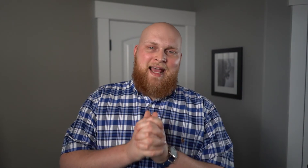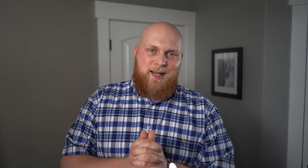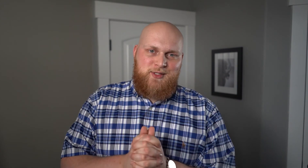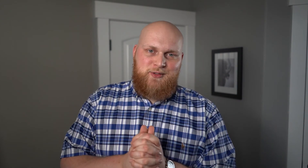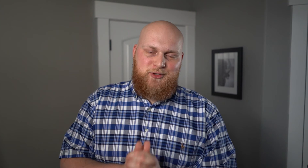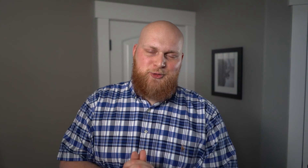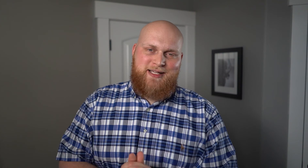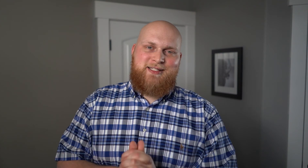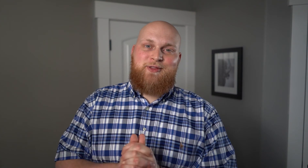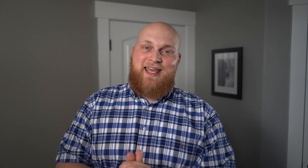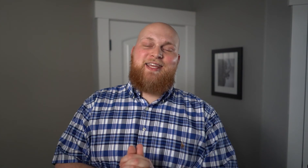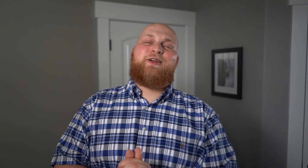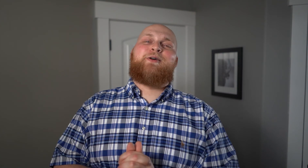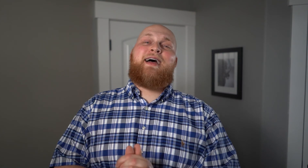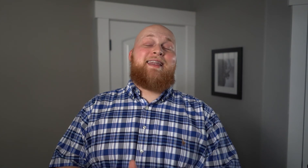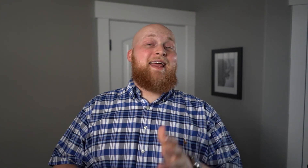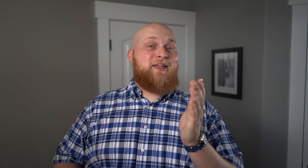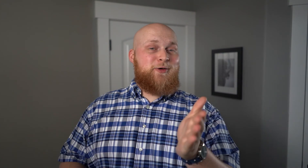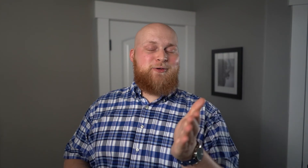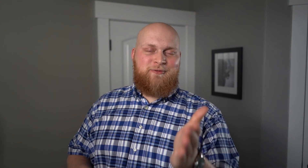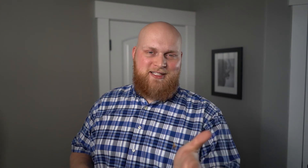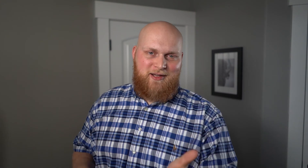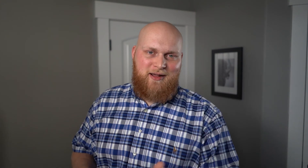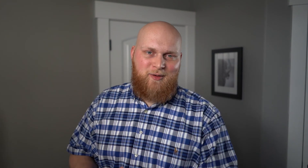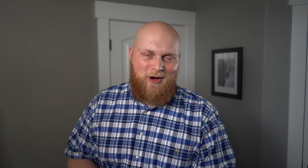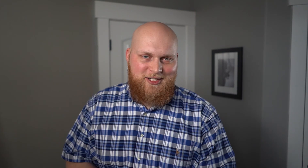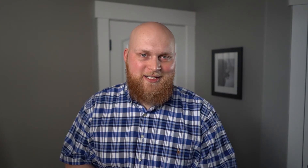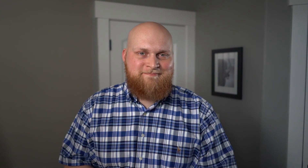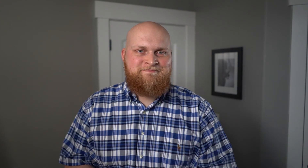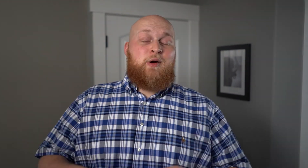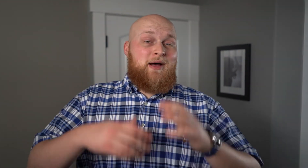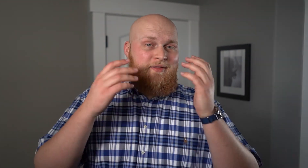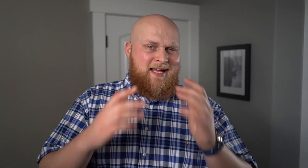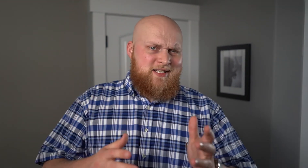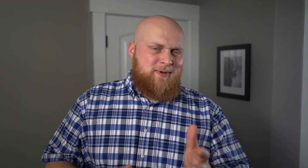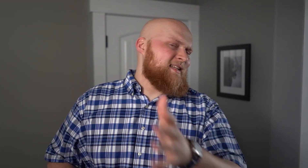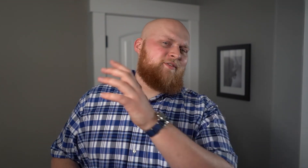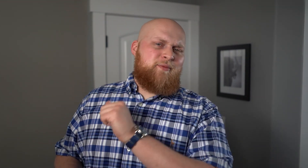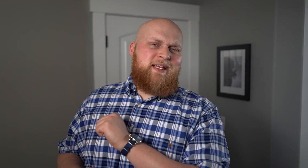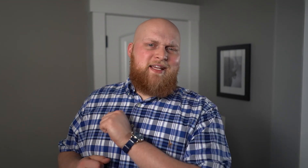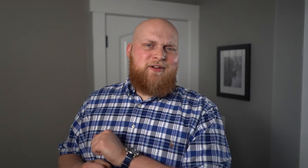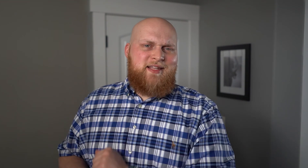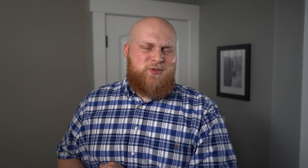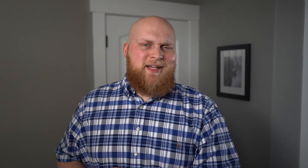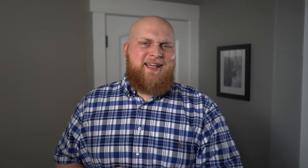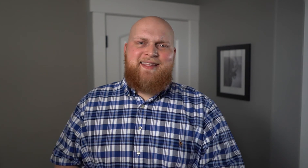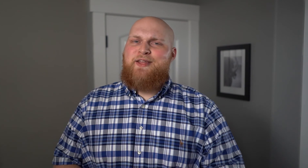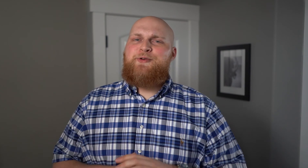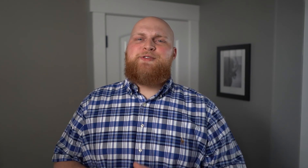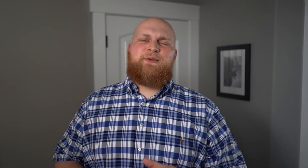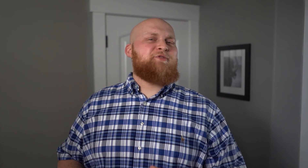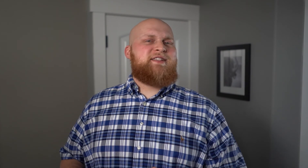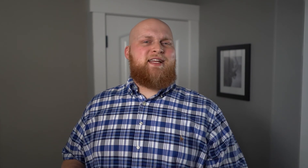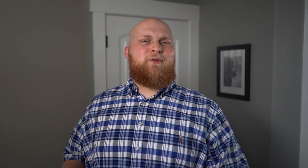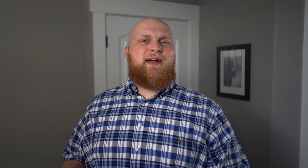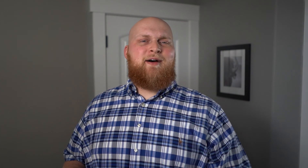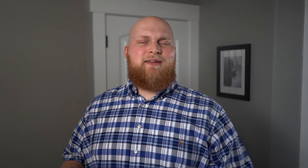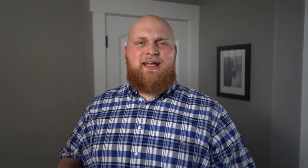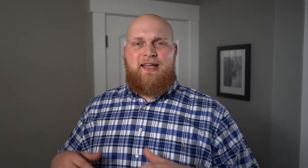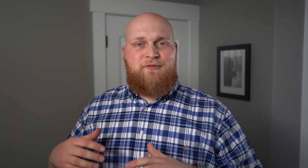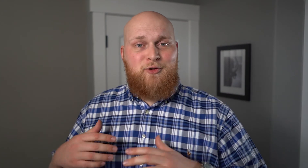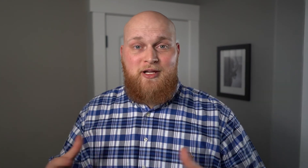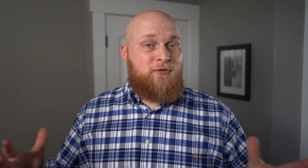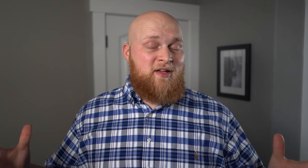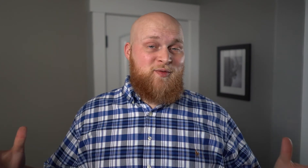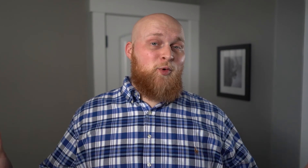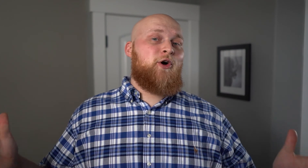been an absolute treat, so thank you. And thank you for sticking around and watching. Well, that just about does it for me here this week. Thank you so much for sticking around,